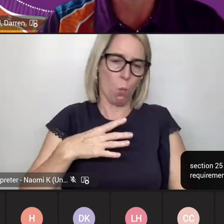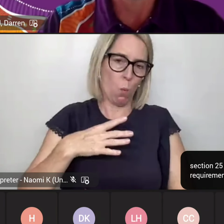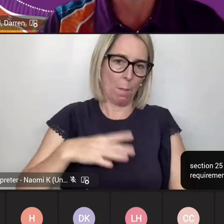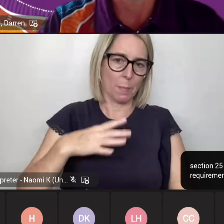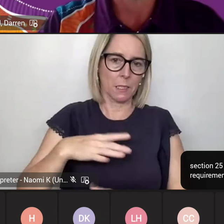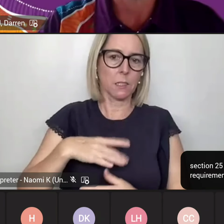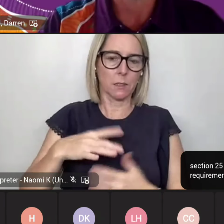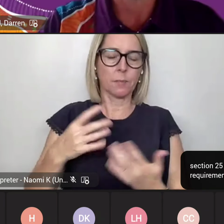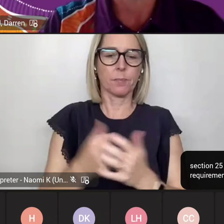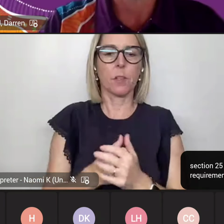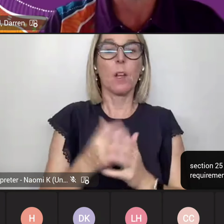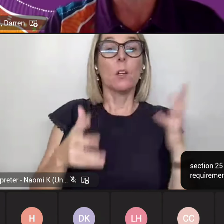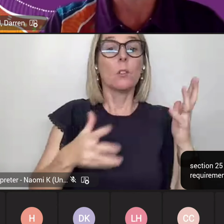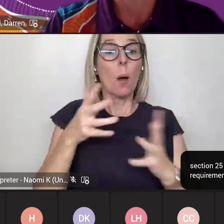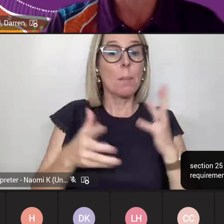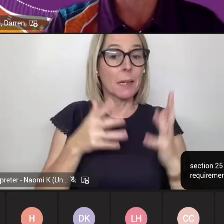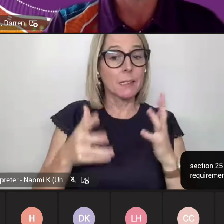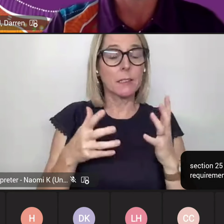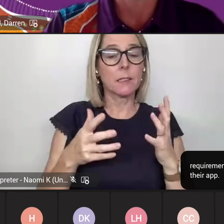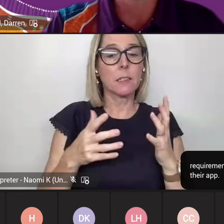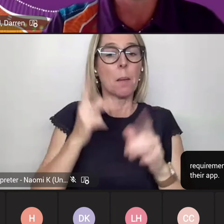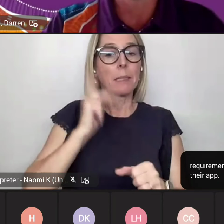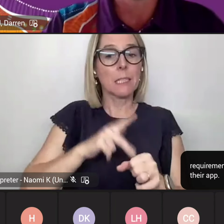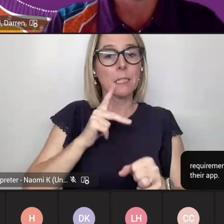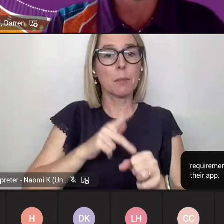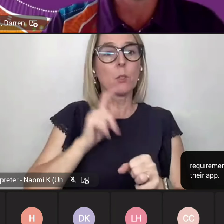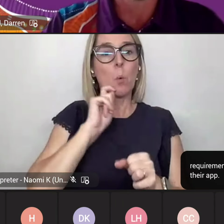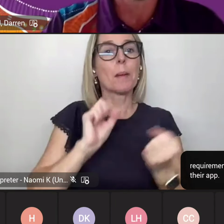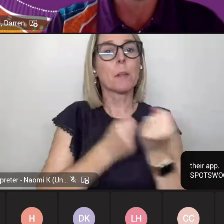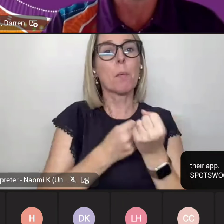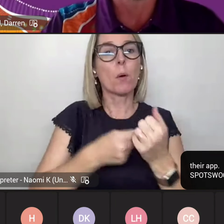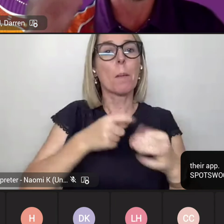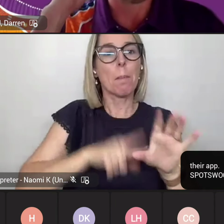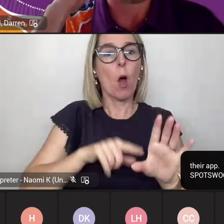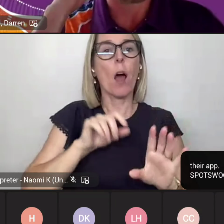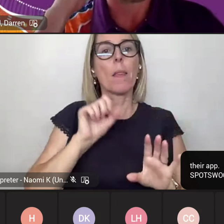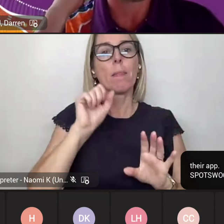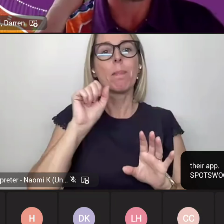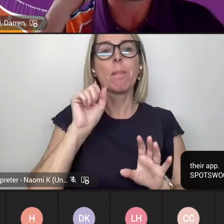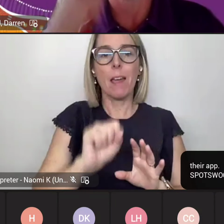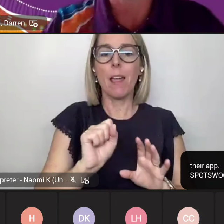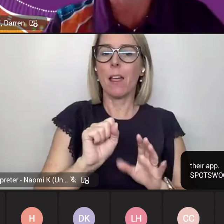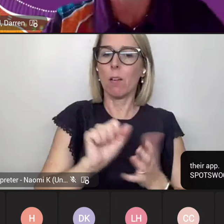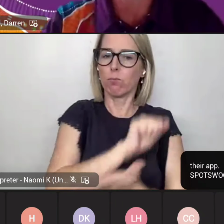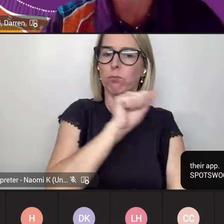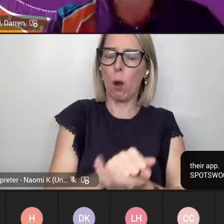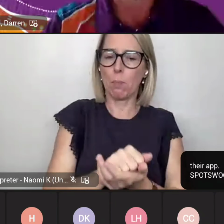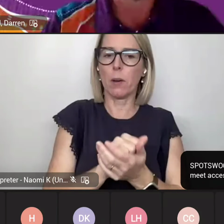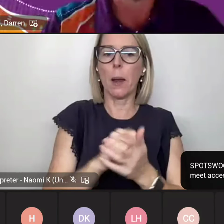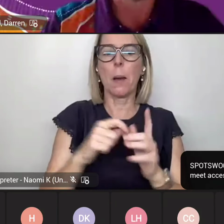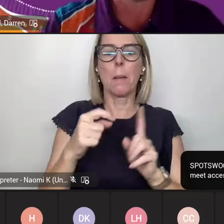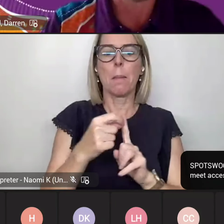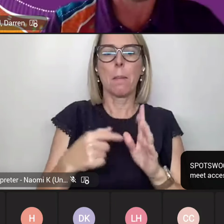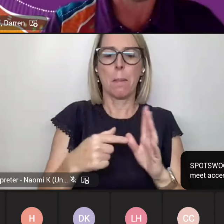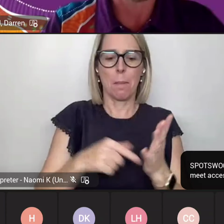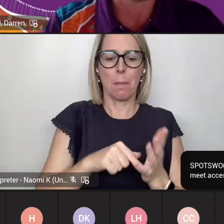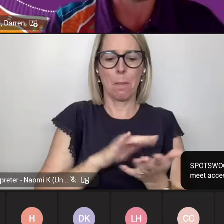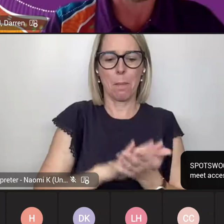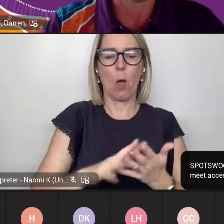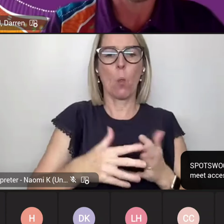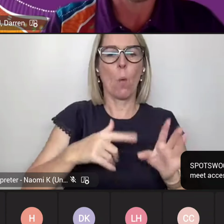future, participants will be supported by their appropriate participant pathway, depending on how they meet